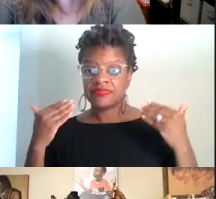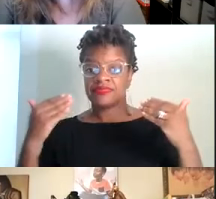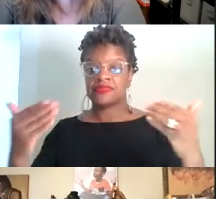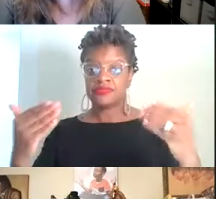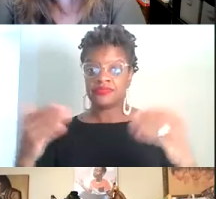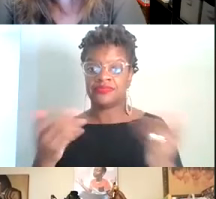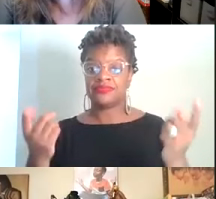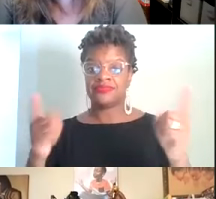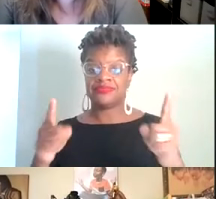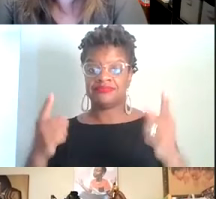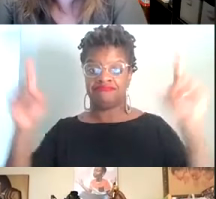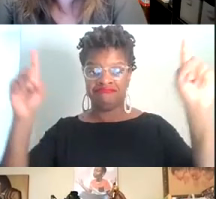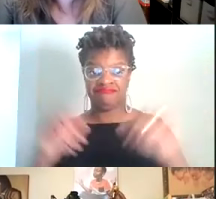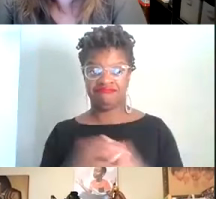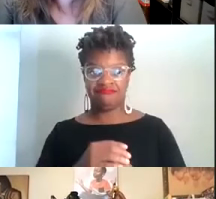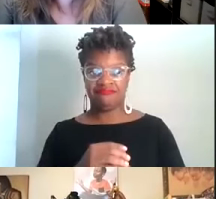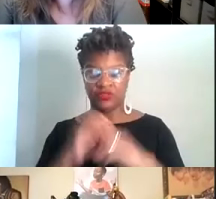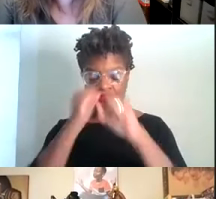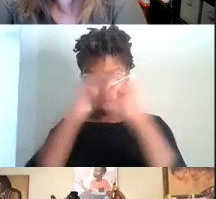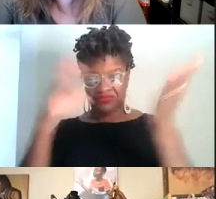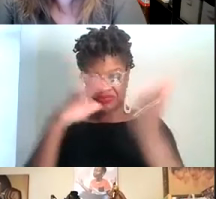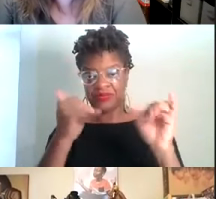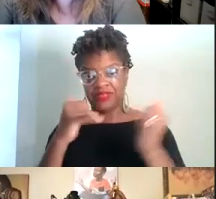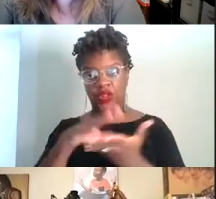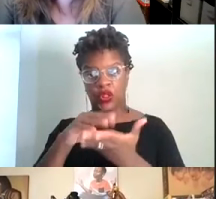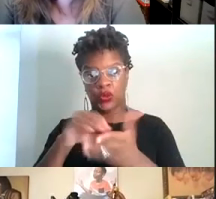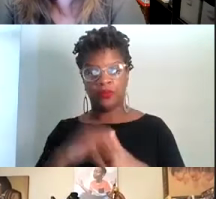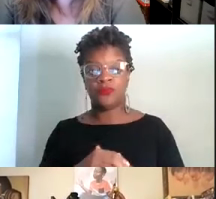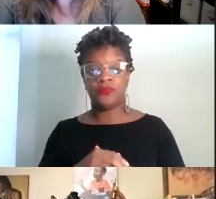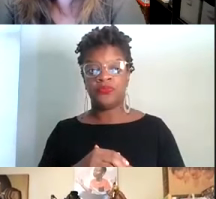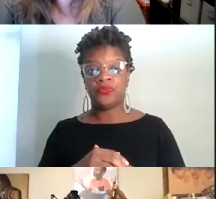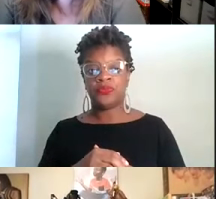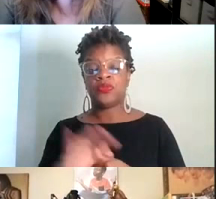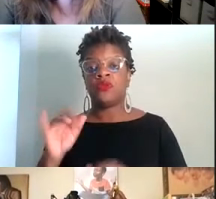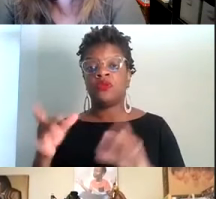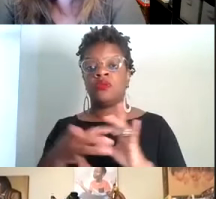vision. We need to expand those best practices.